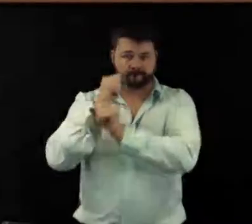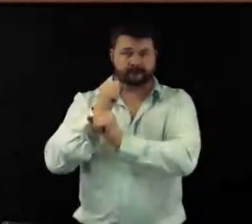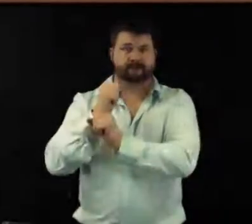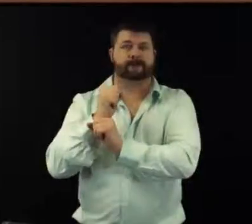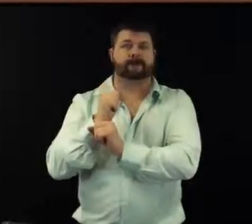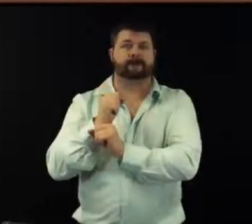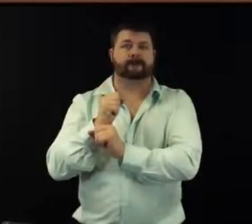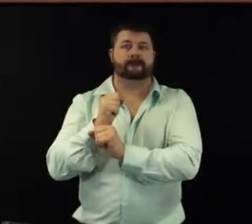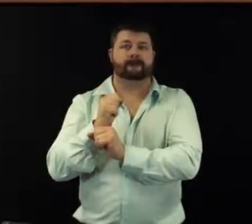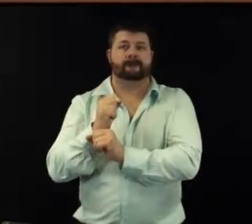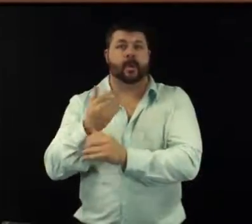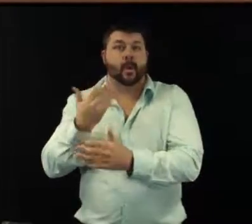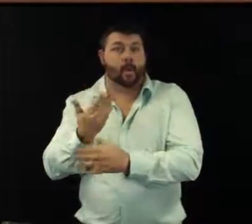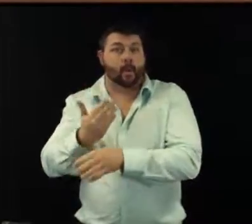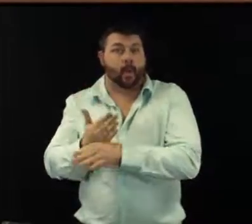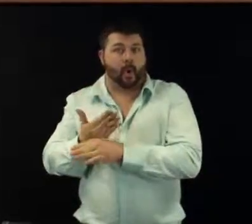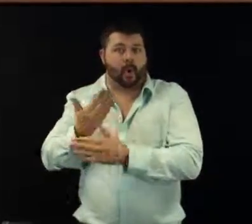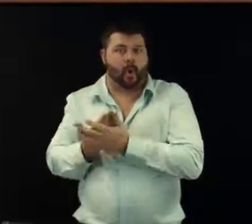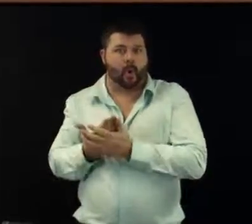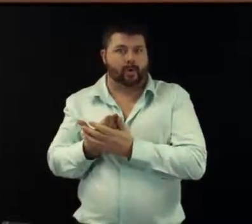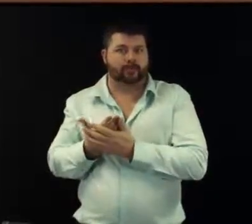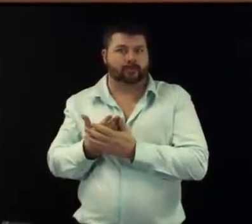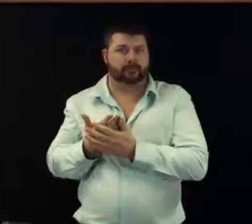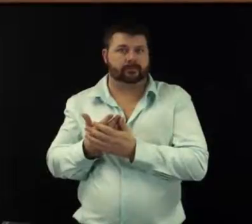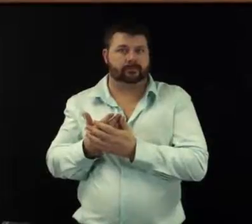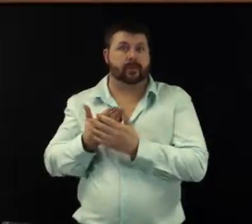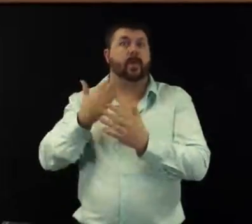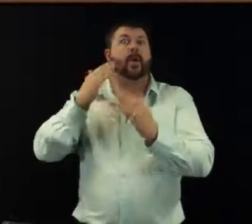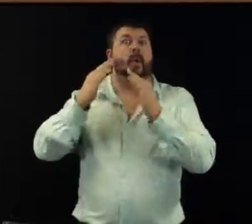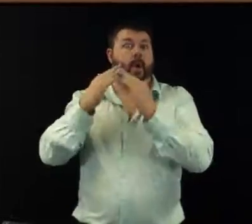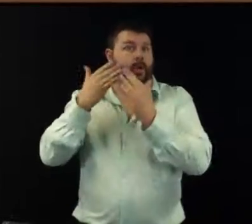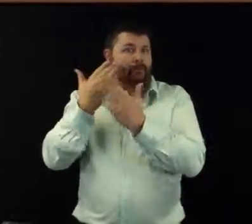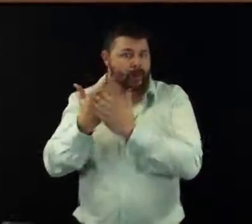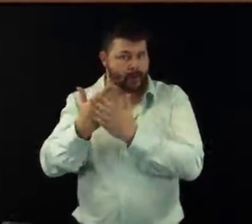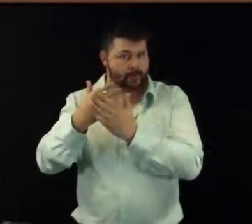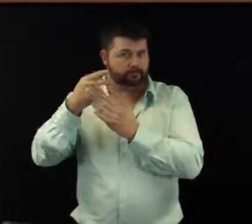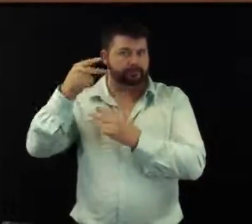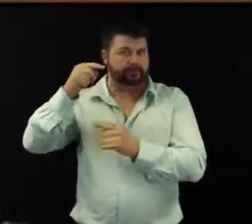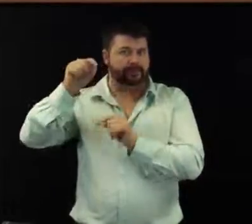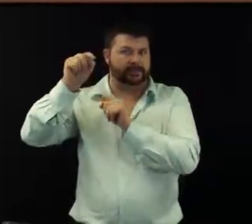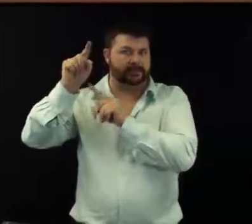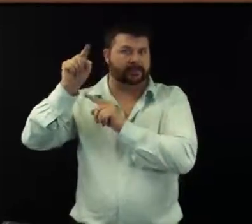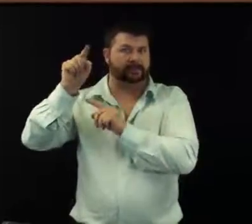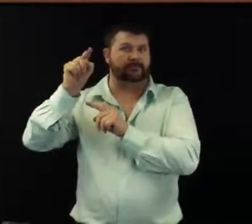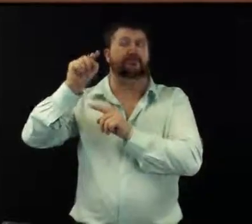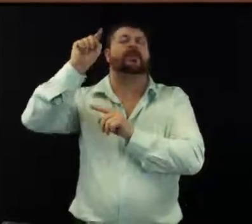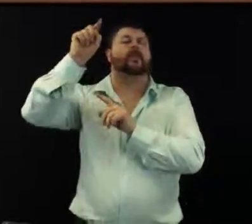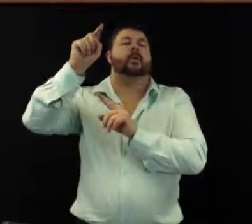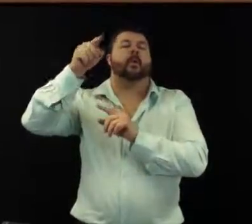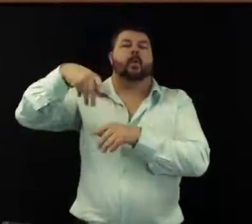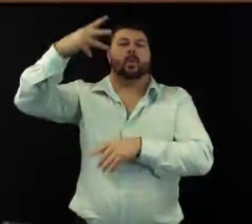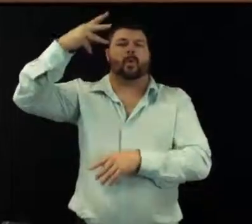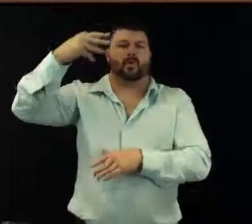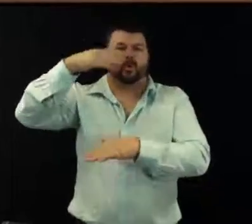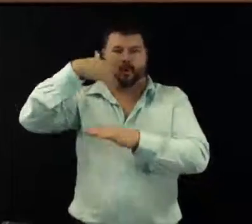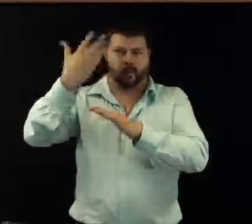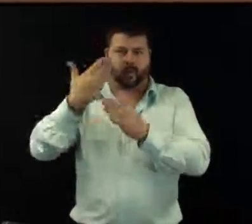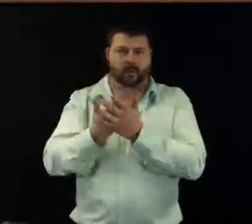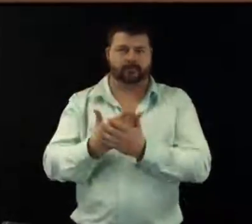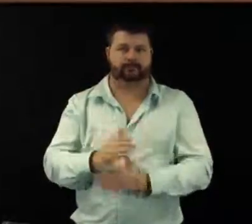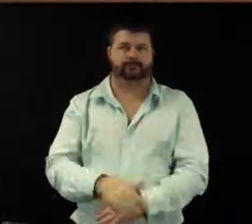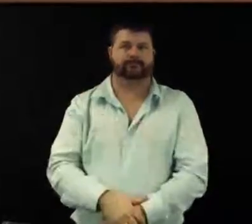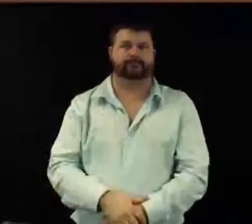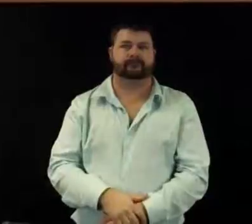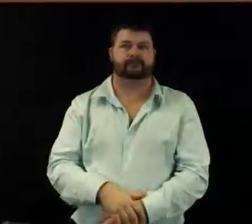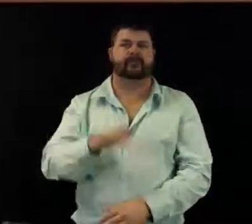home iCloud calendars by tapping to select just one of them. All iCloud will deselect automatically when you turn